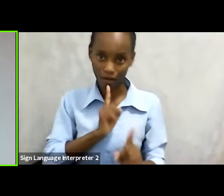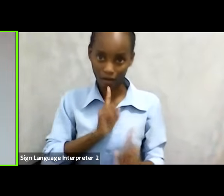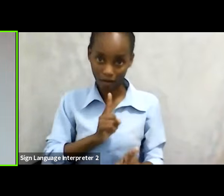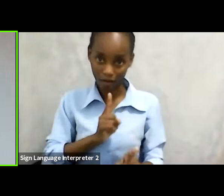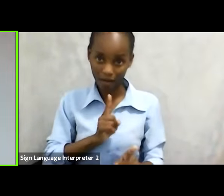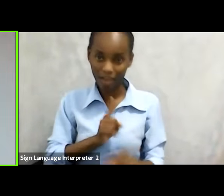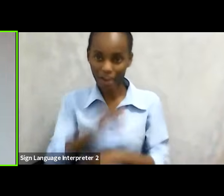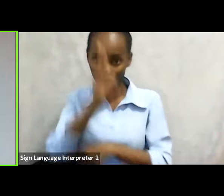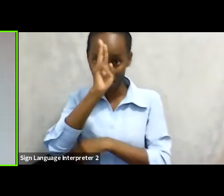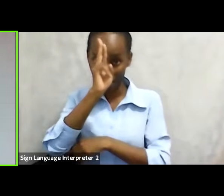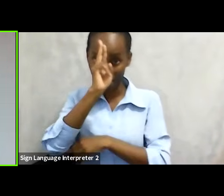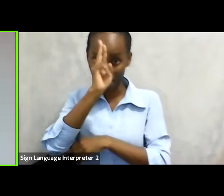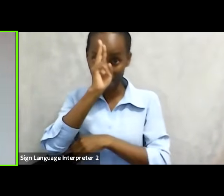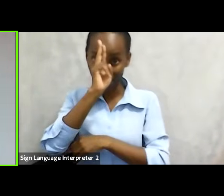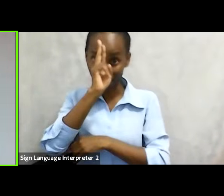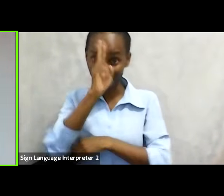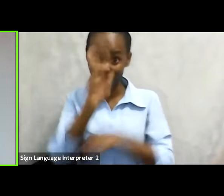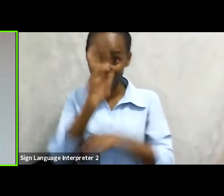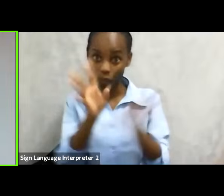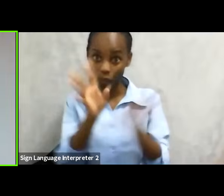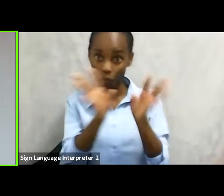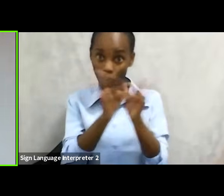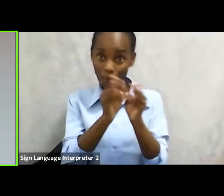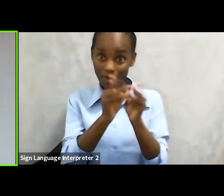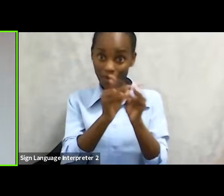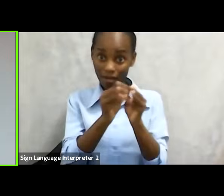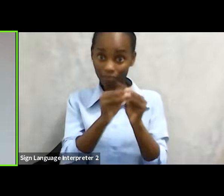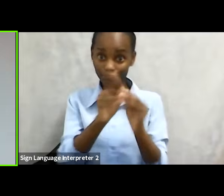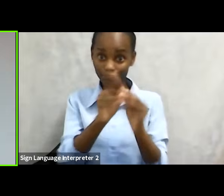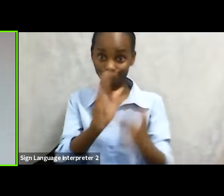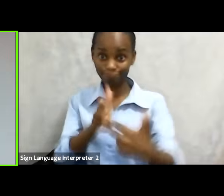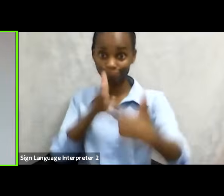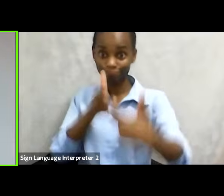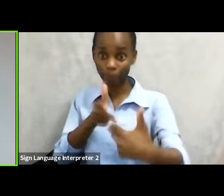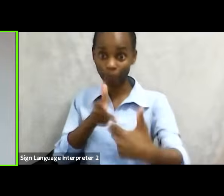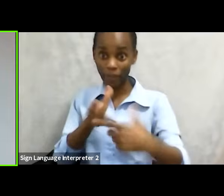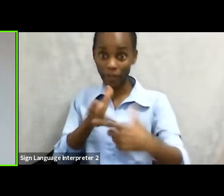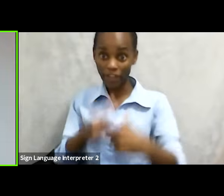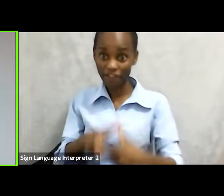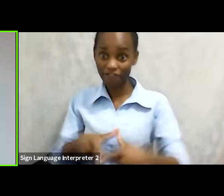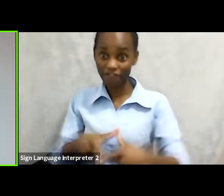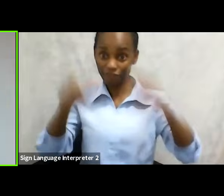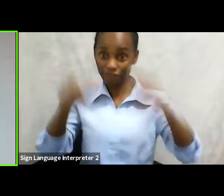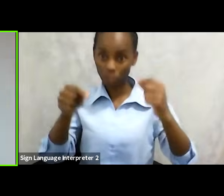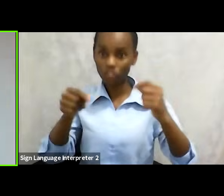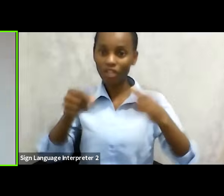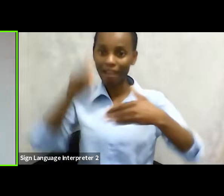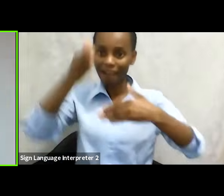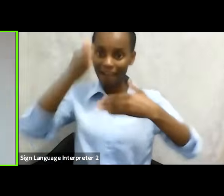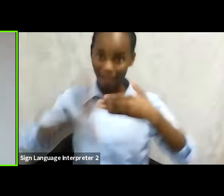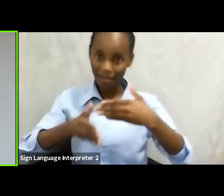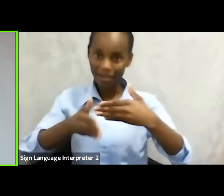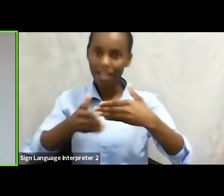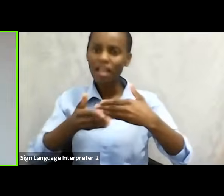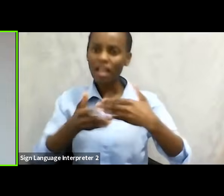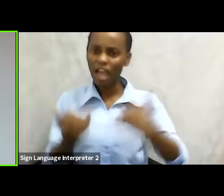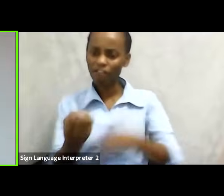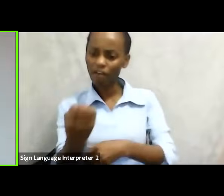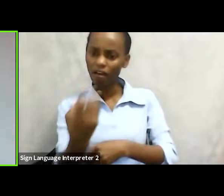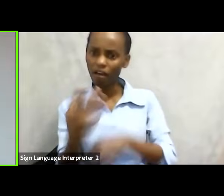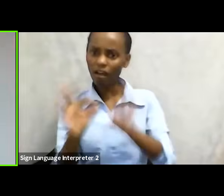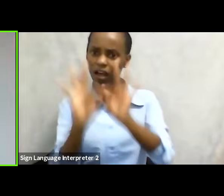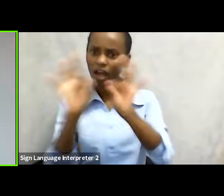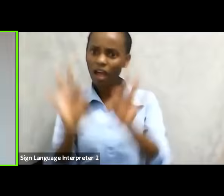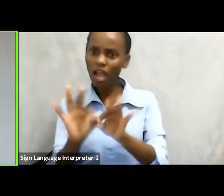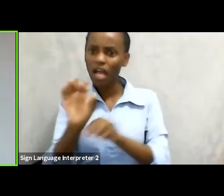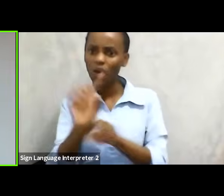session, and we would like to have your feedback on our presentation today. So before we go to the Q&A